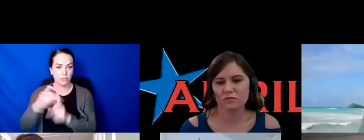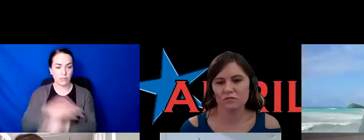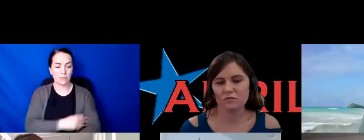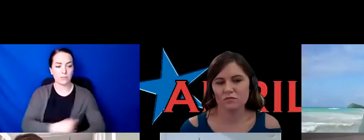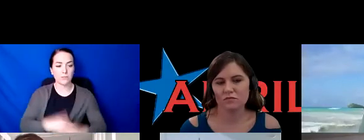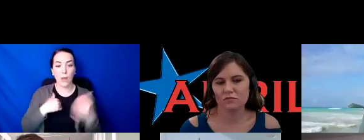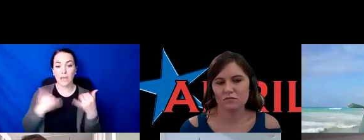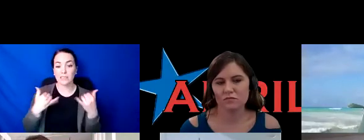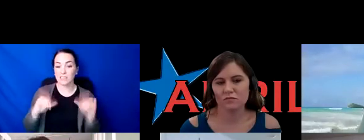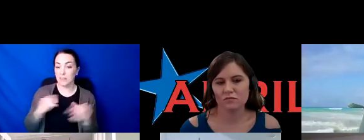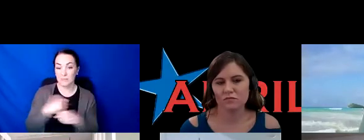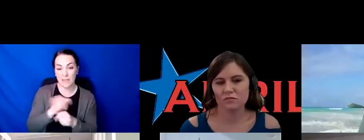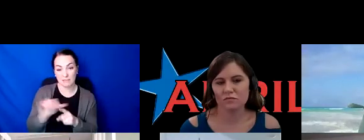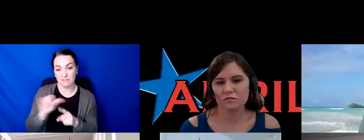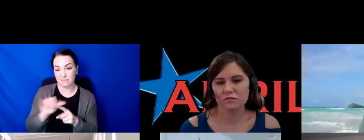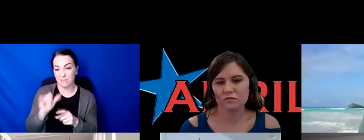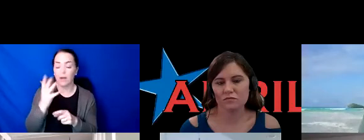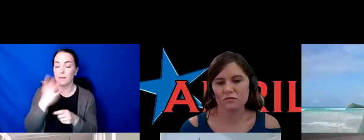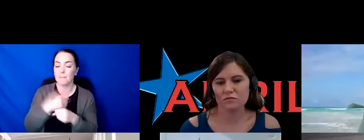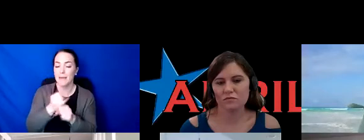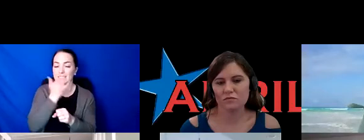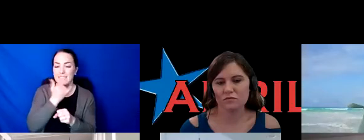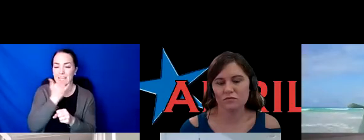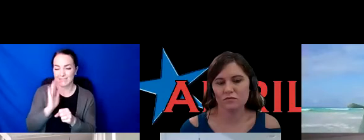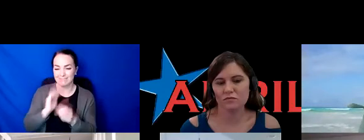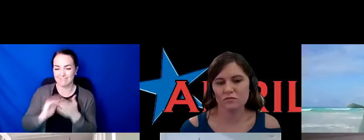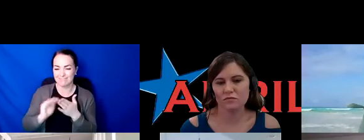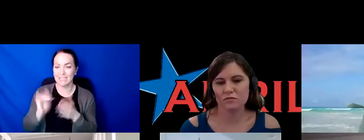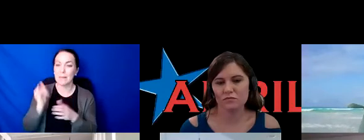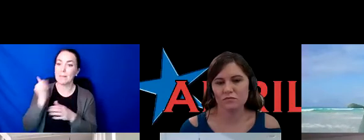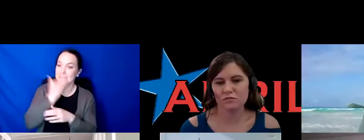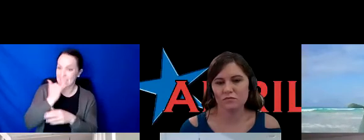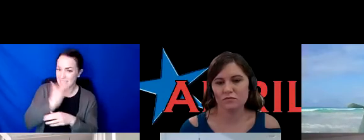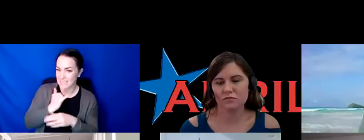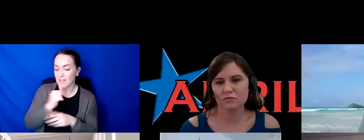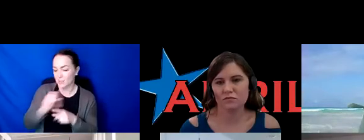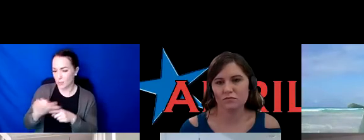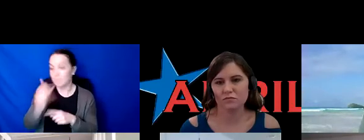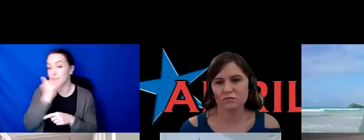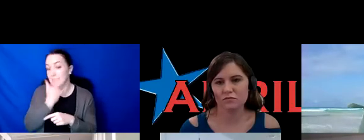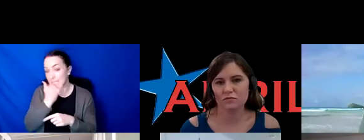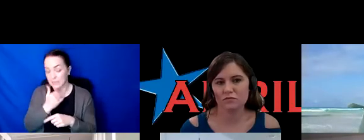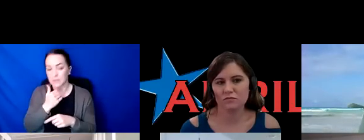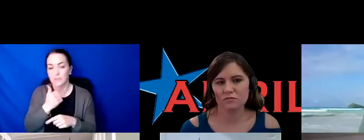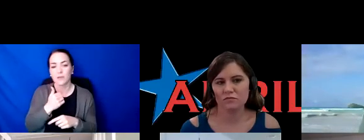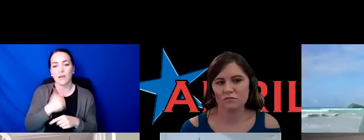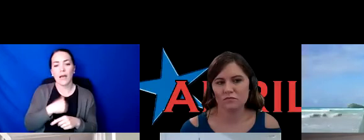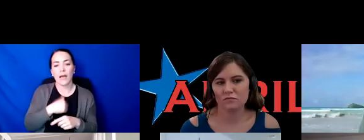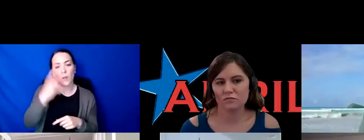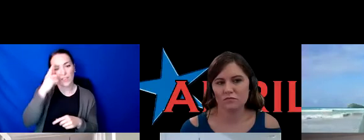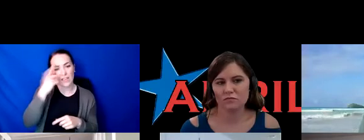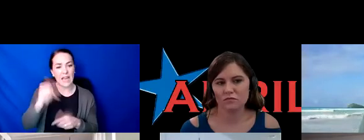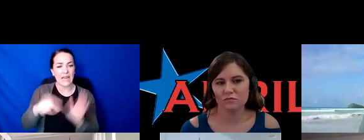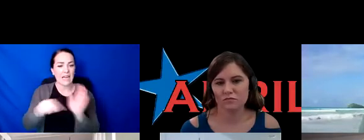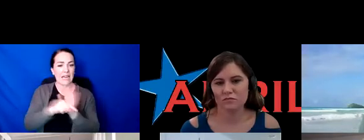make mistakes. And I think a lot of people do. So we just have to remember that I don't think any ill will is meant. And if it is,